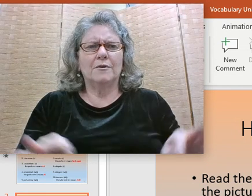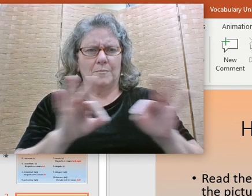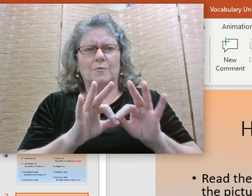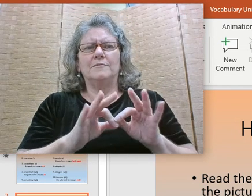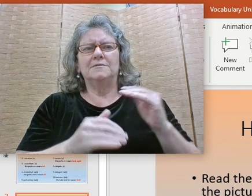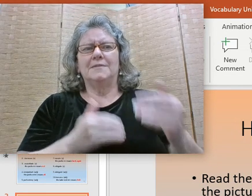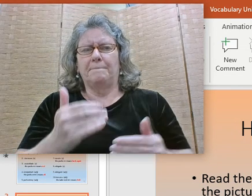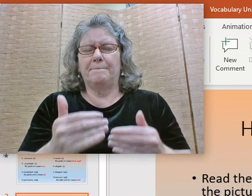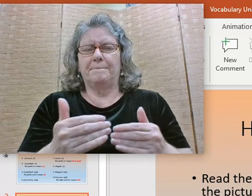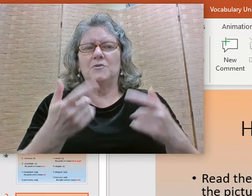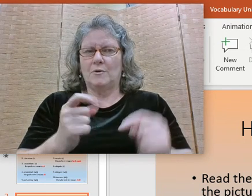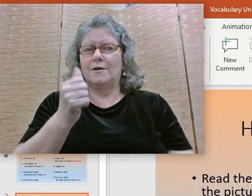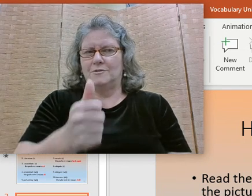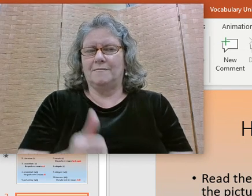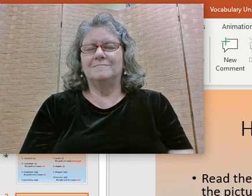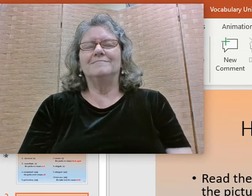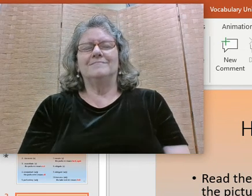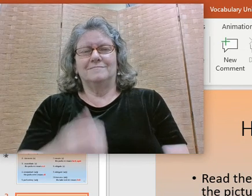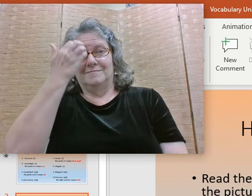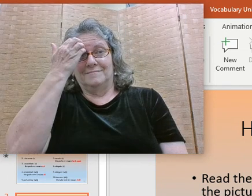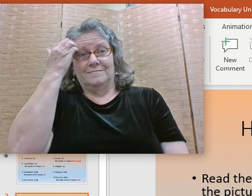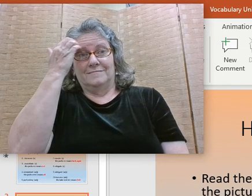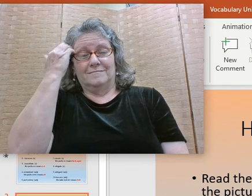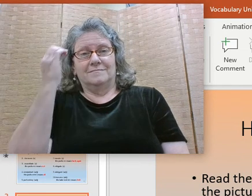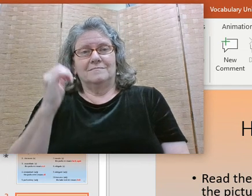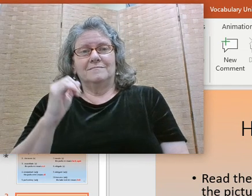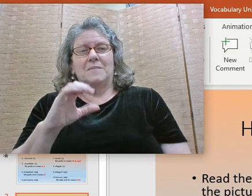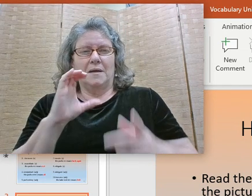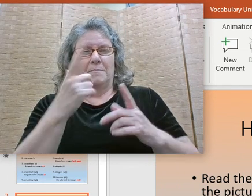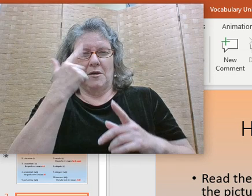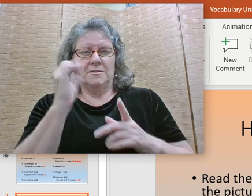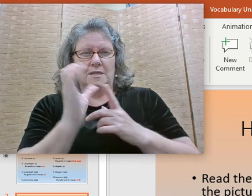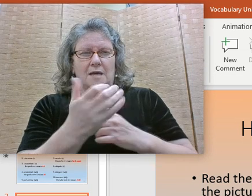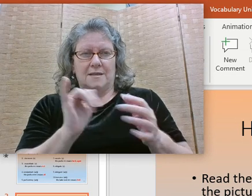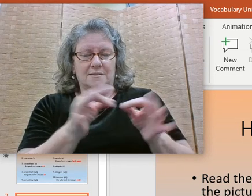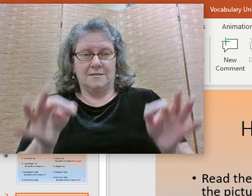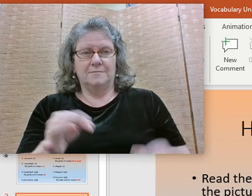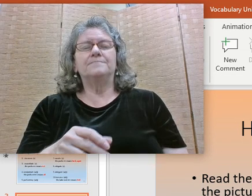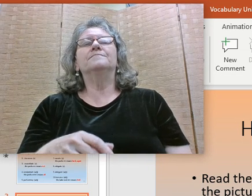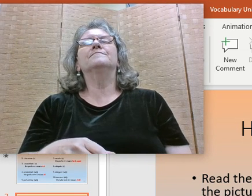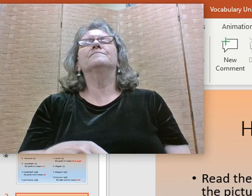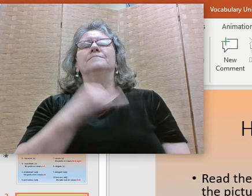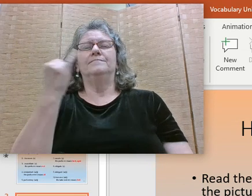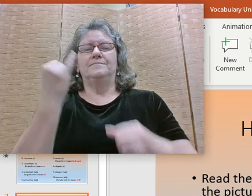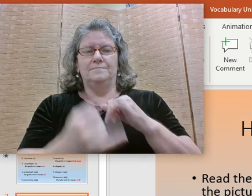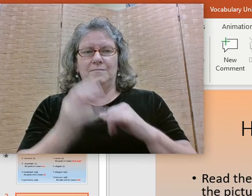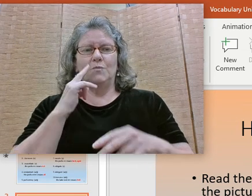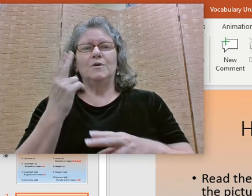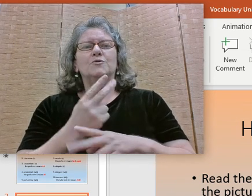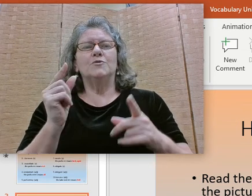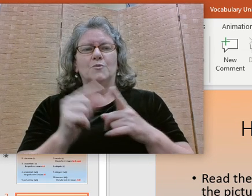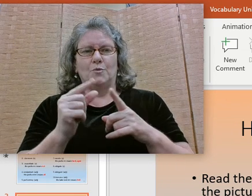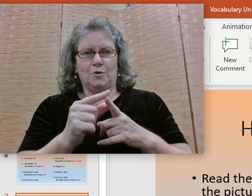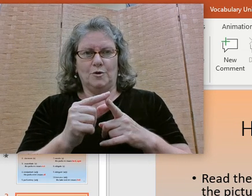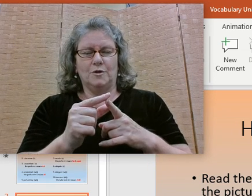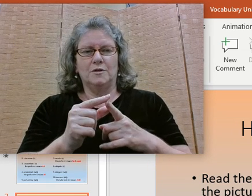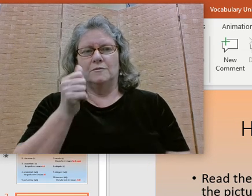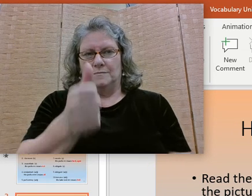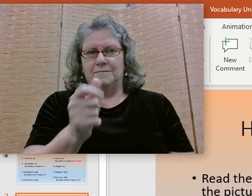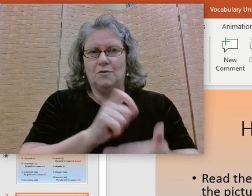your own based on the context of the sentence. Finally, you're going to use the word in an